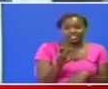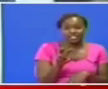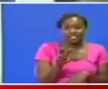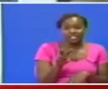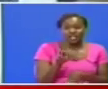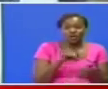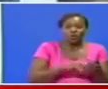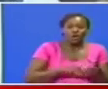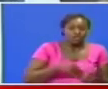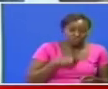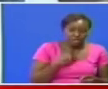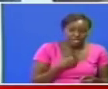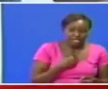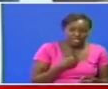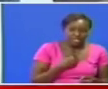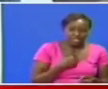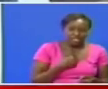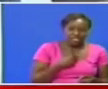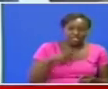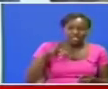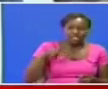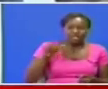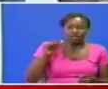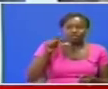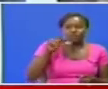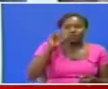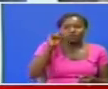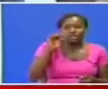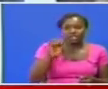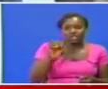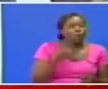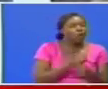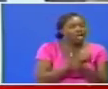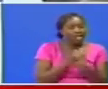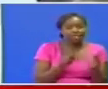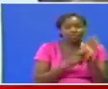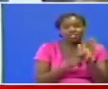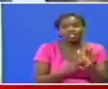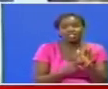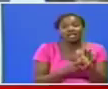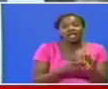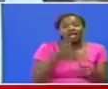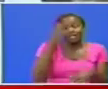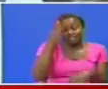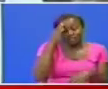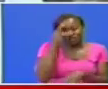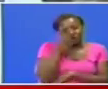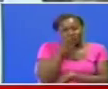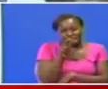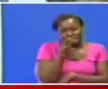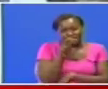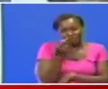my wife, Pauline, is very well represented. And I know she's watching us. She has a slight